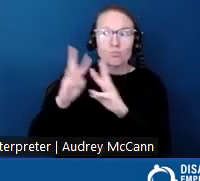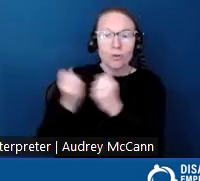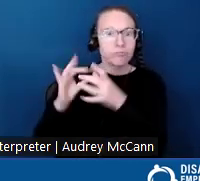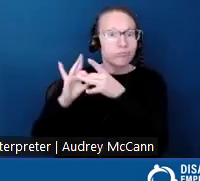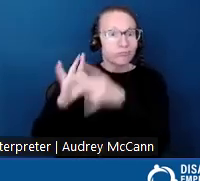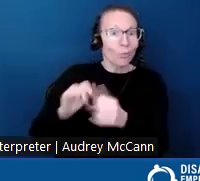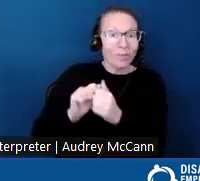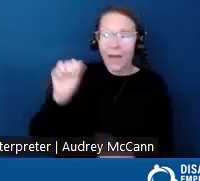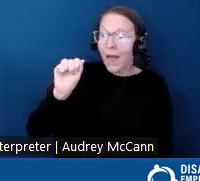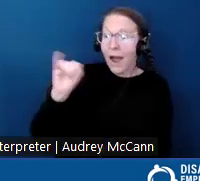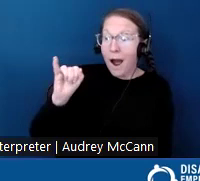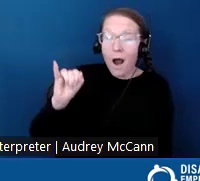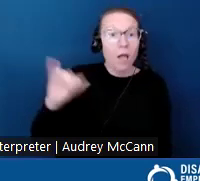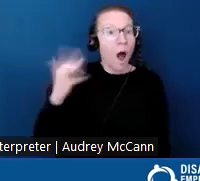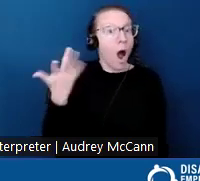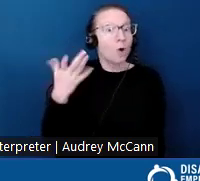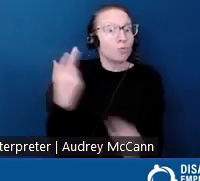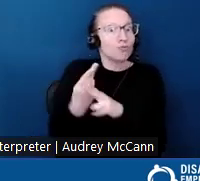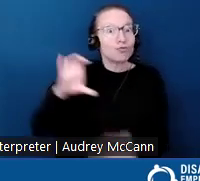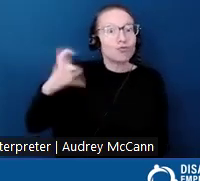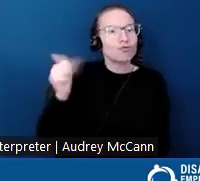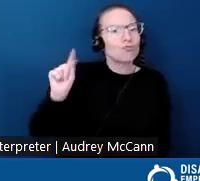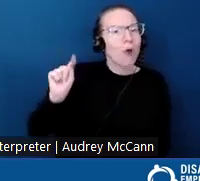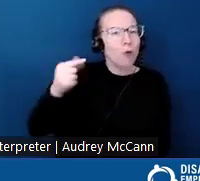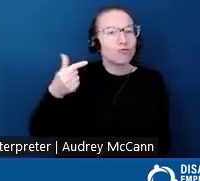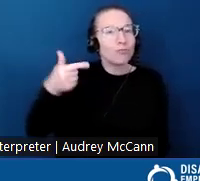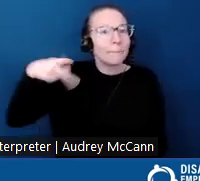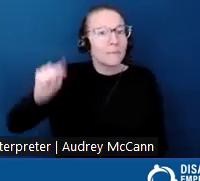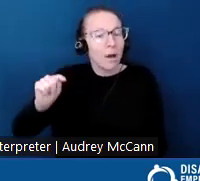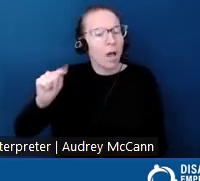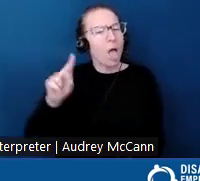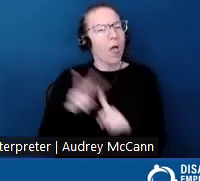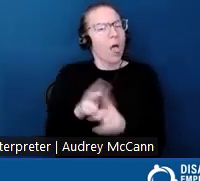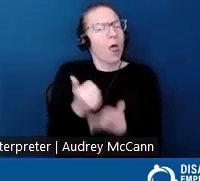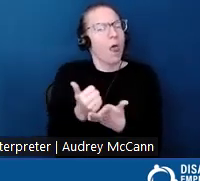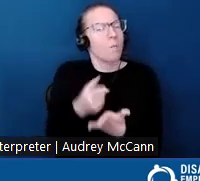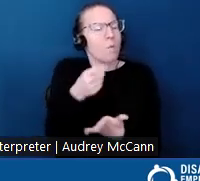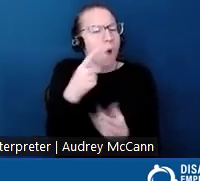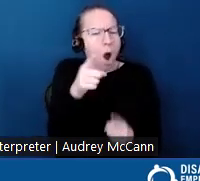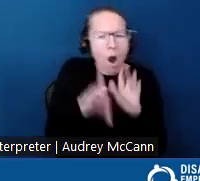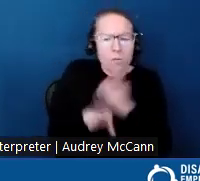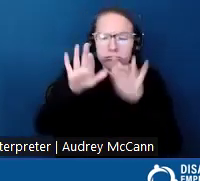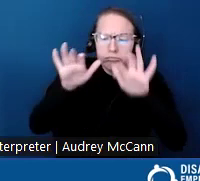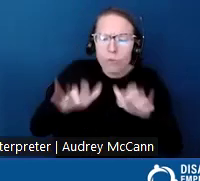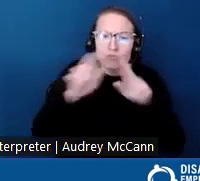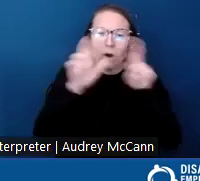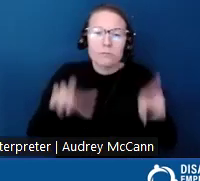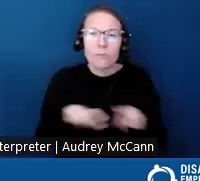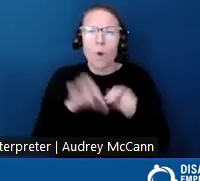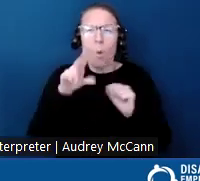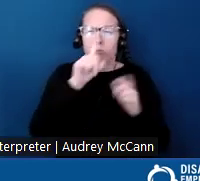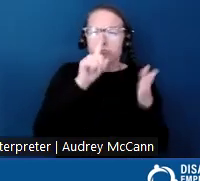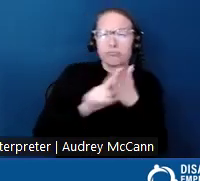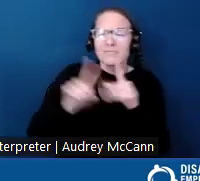specifically using things like ChatGPT for helping with writing resumes or exploring different career pathways. And